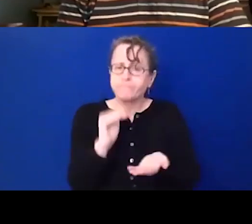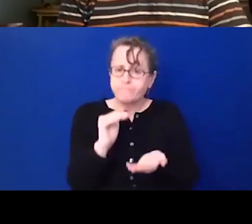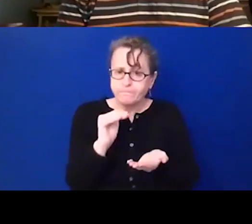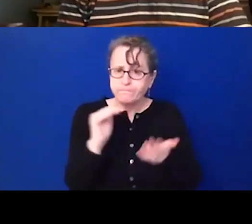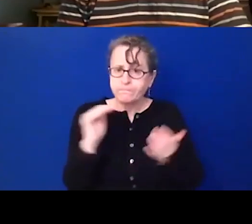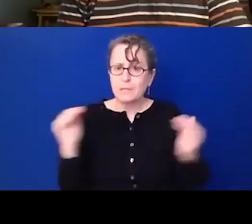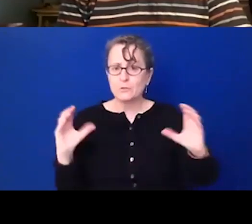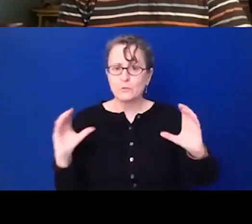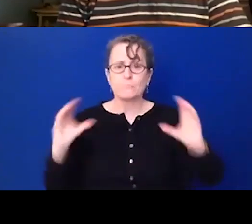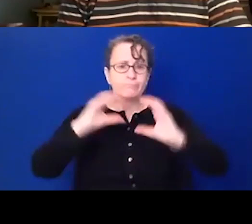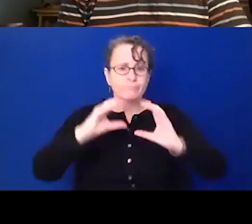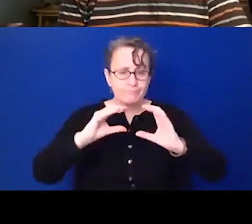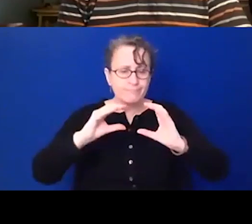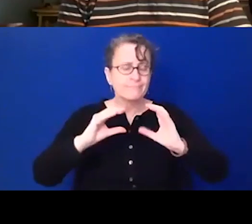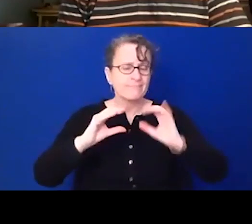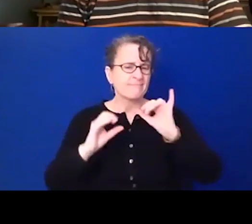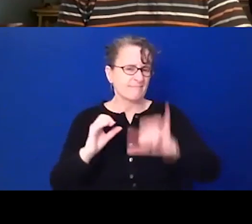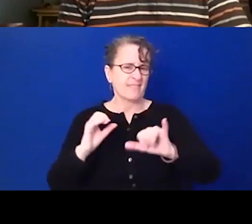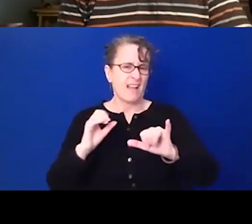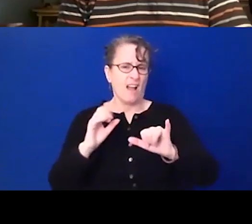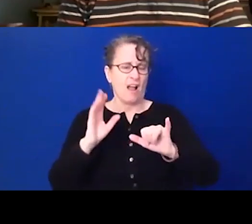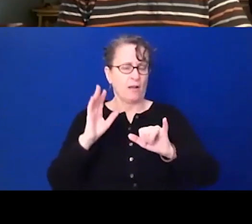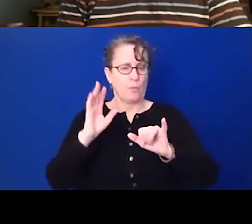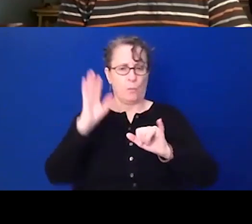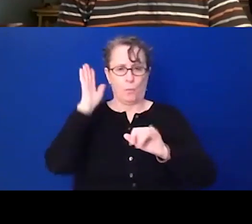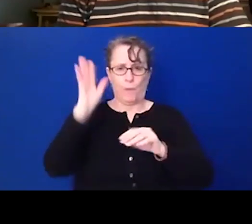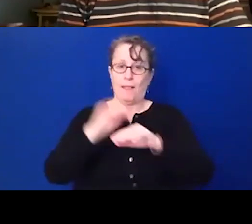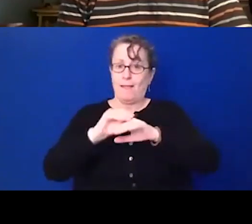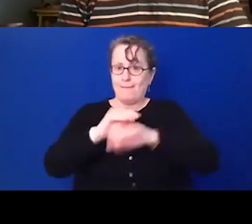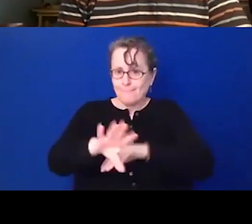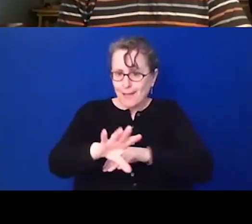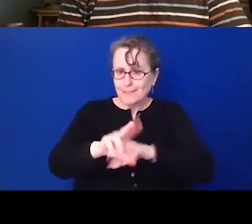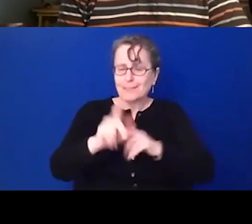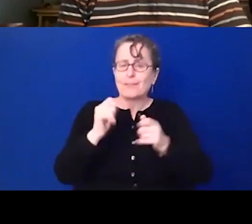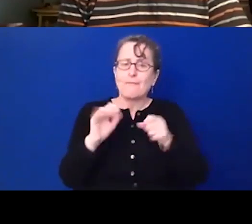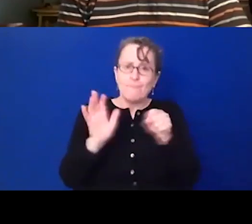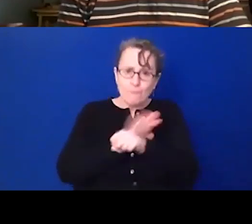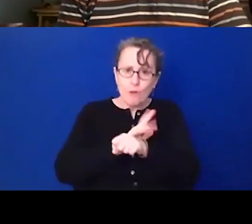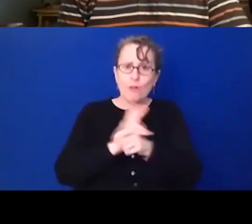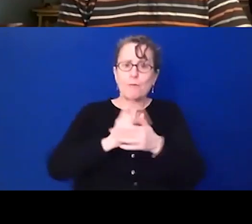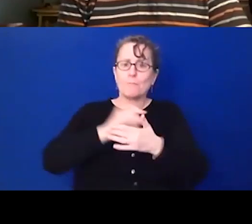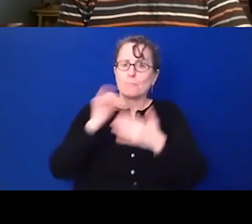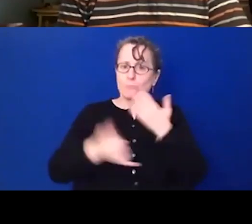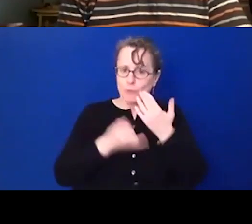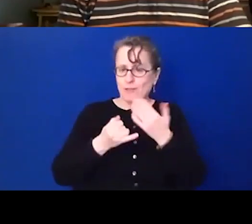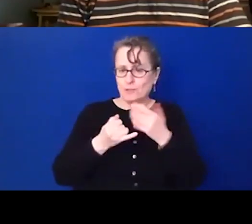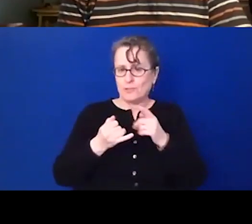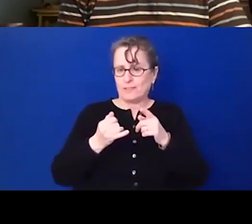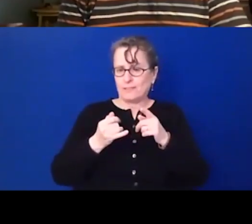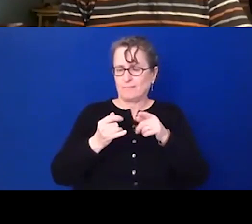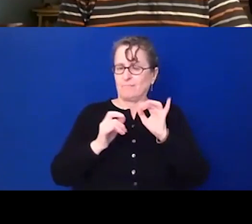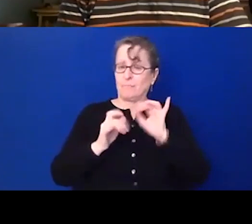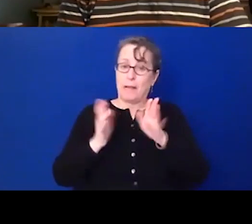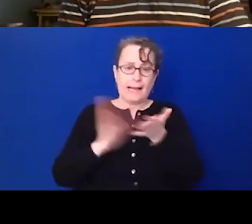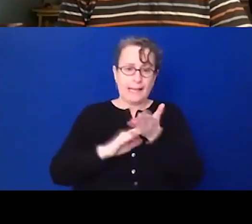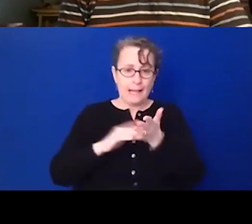Are there comments from select board members regarding the parking fund budget?